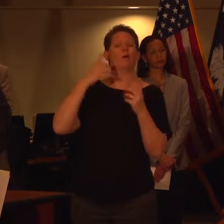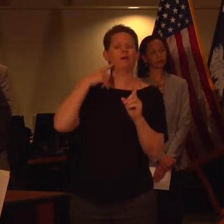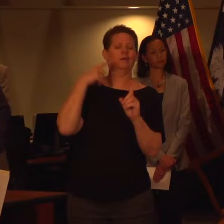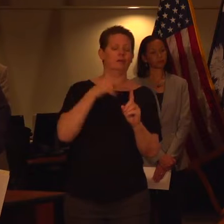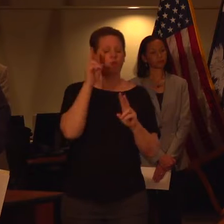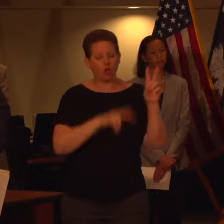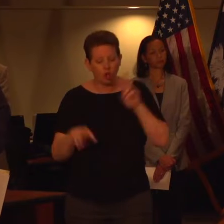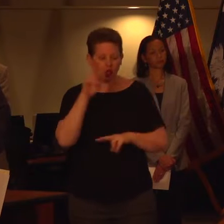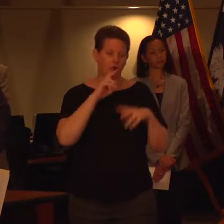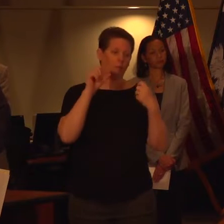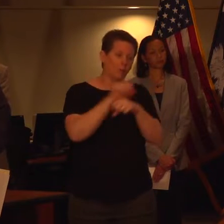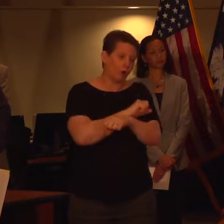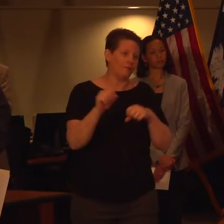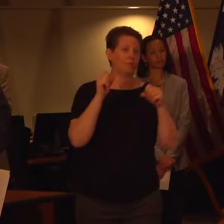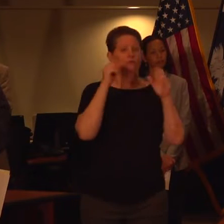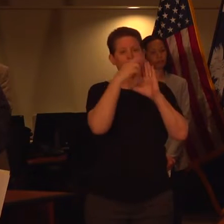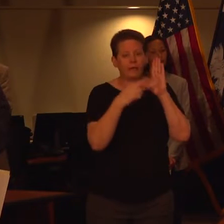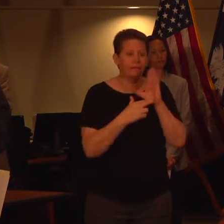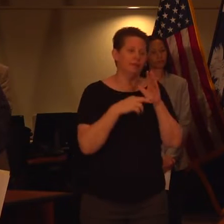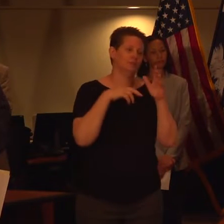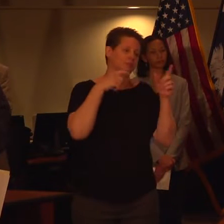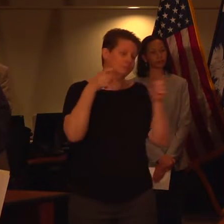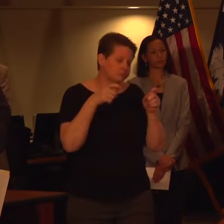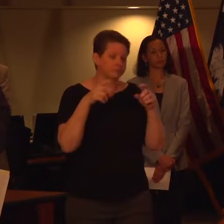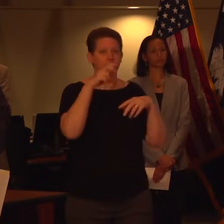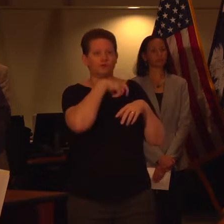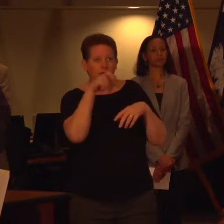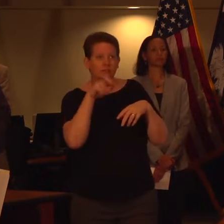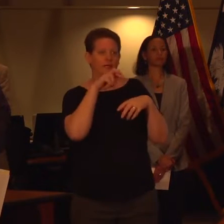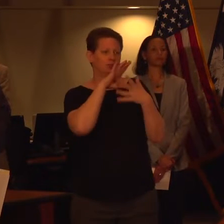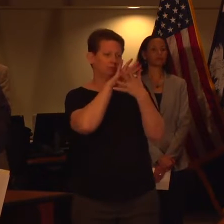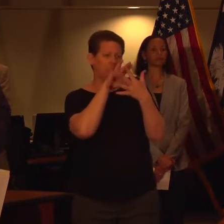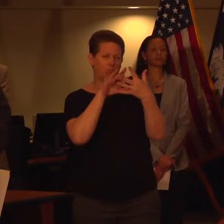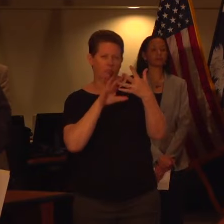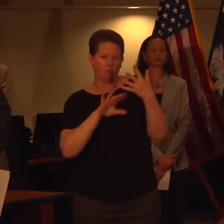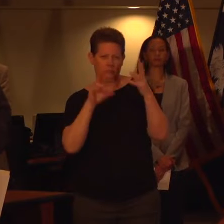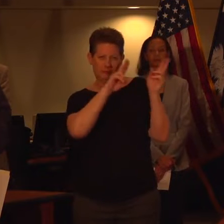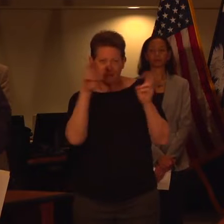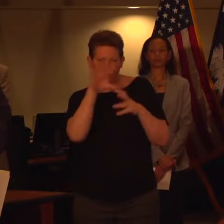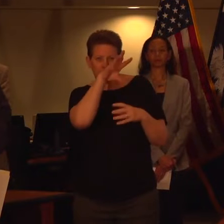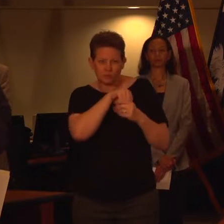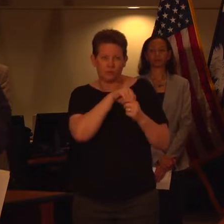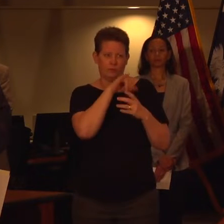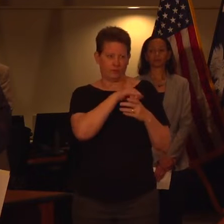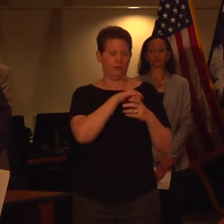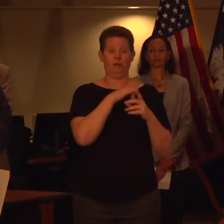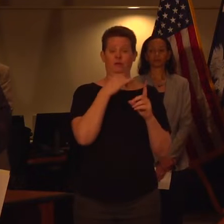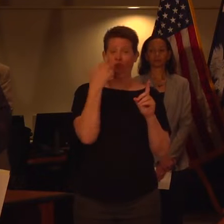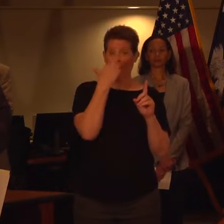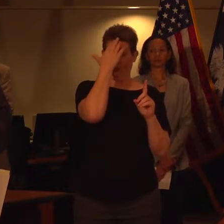needs, logistics, regulatory issues, and transportation issues. These are things that are outside of the